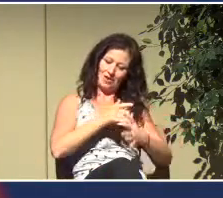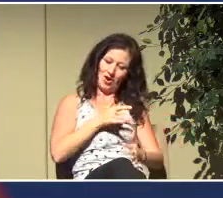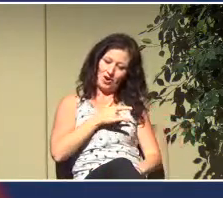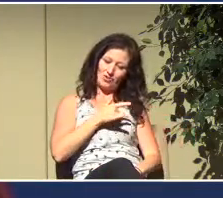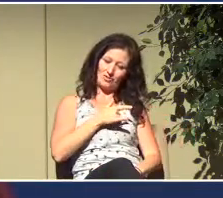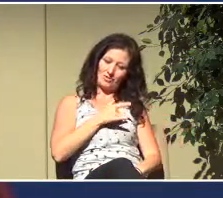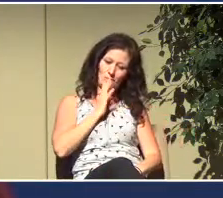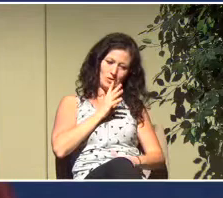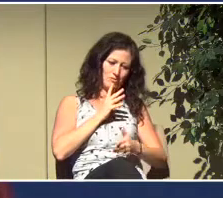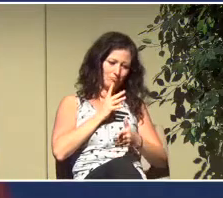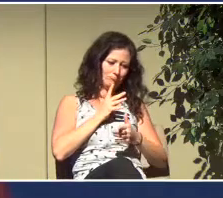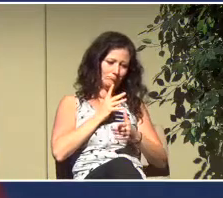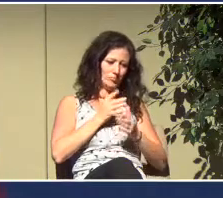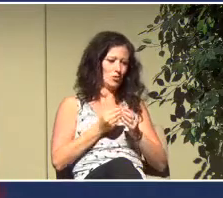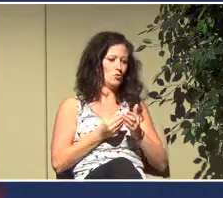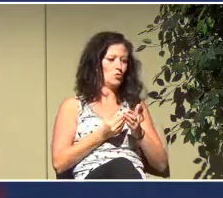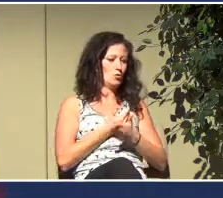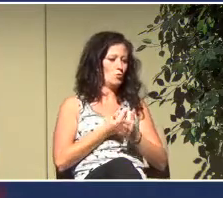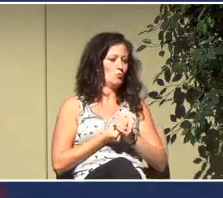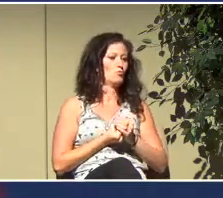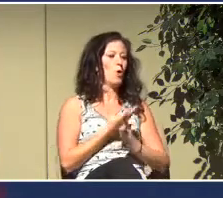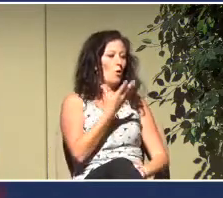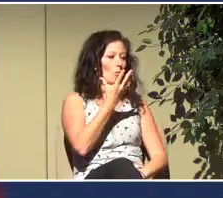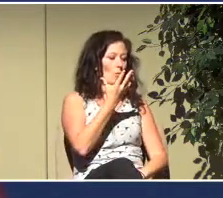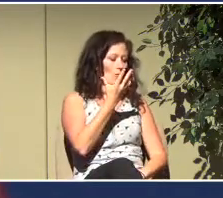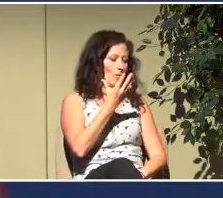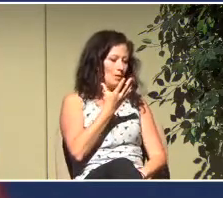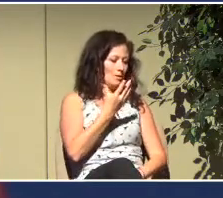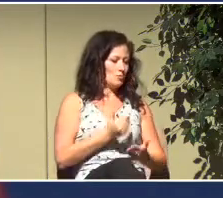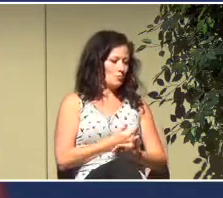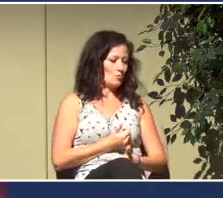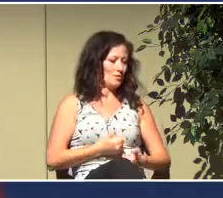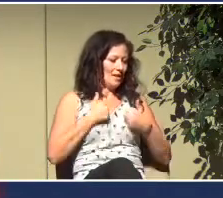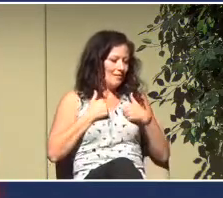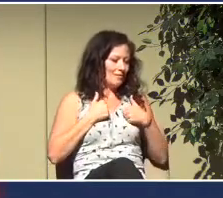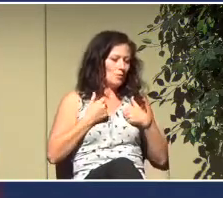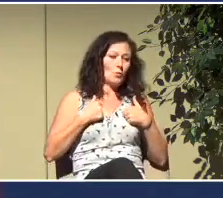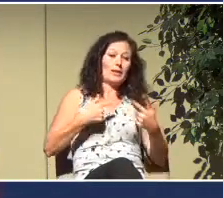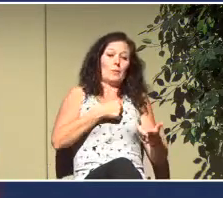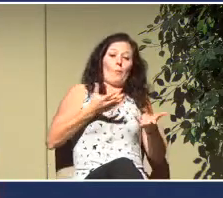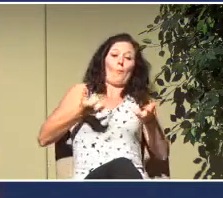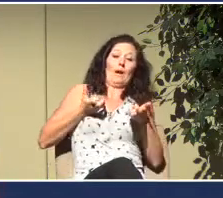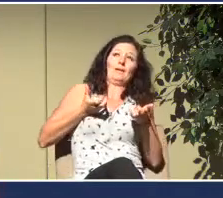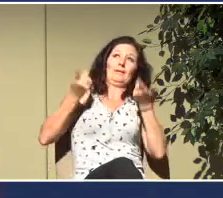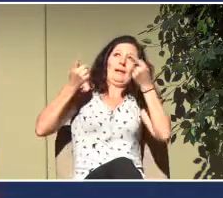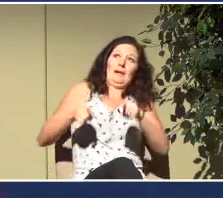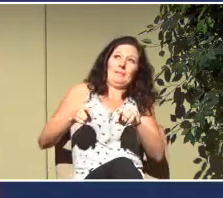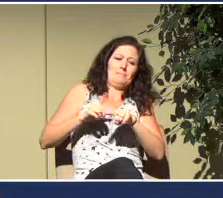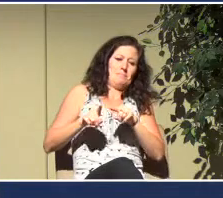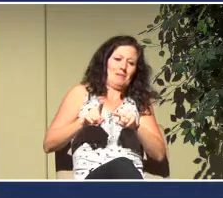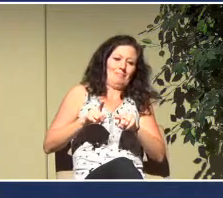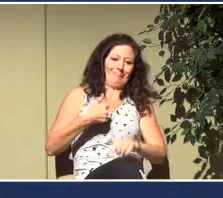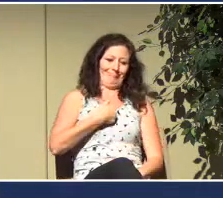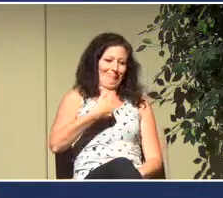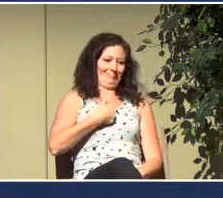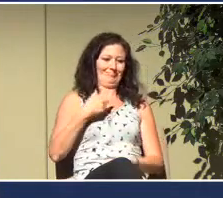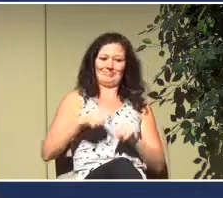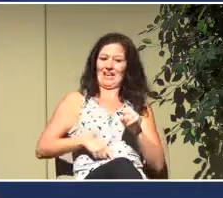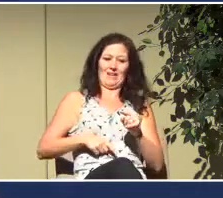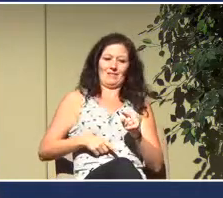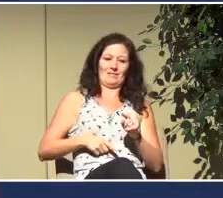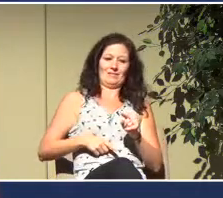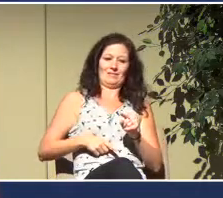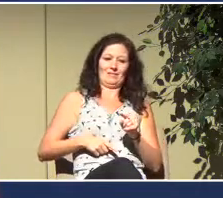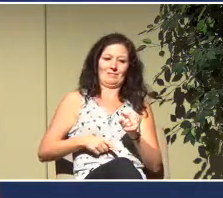and change and growth in us. We want that to happen, but we can't make it happen. So, Lord, we need